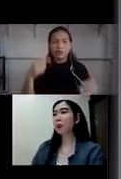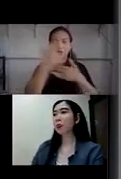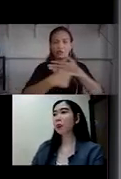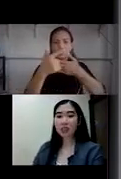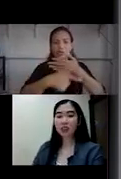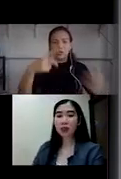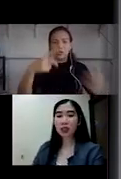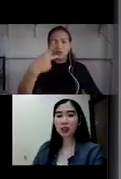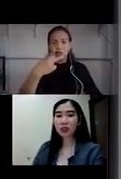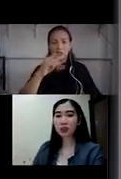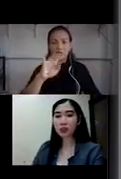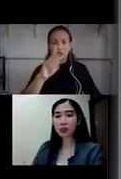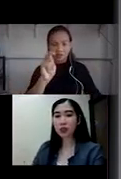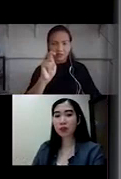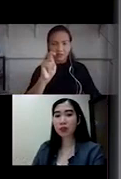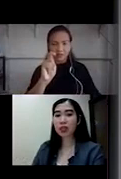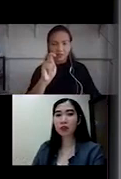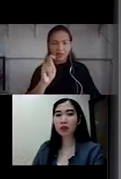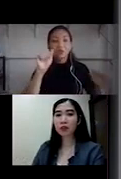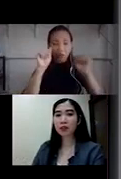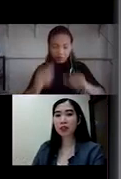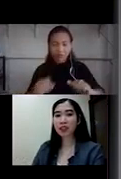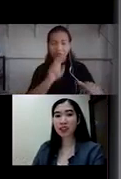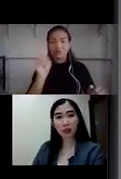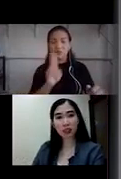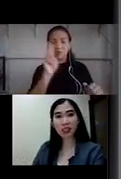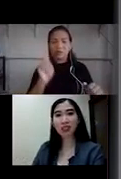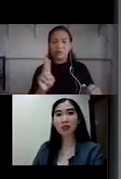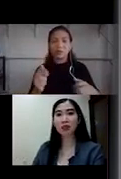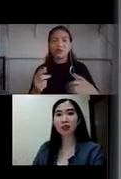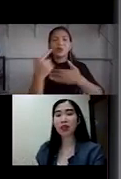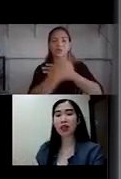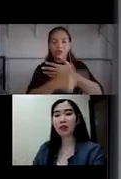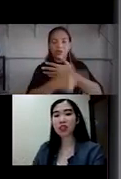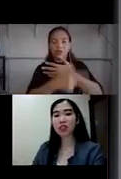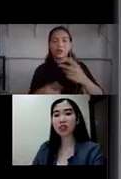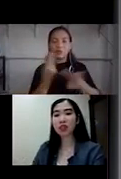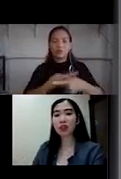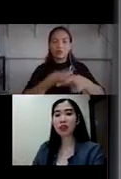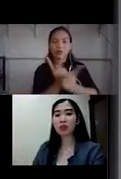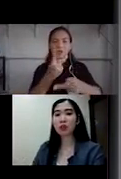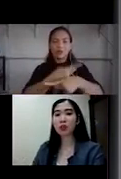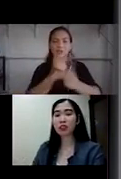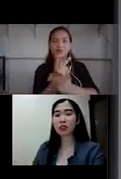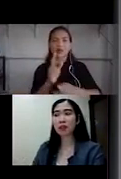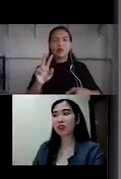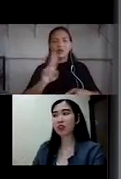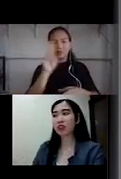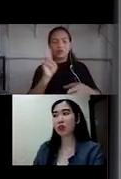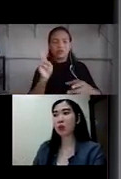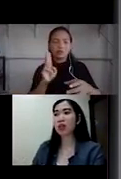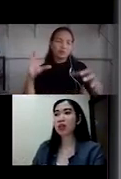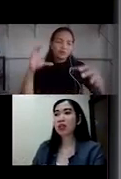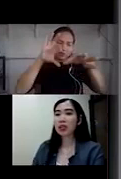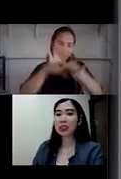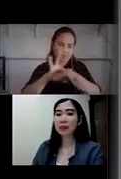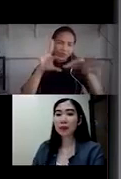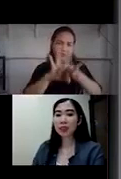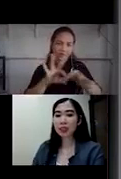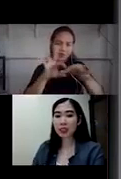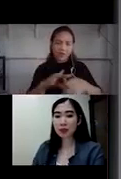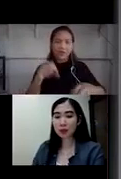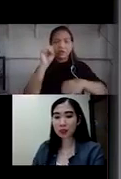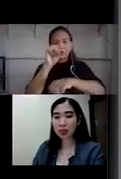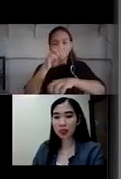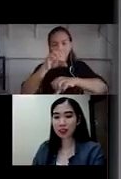Next is we can also use Google products for productivity, for collaboration, and to work smarter. So, I think